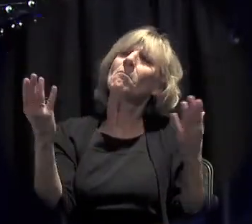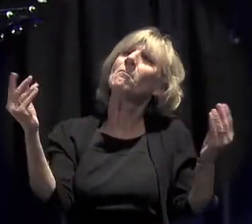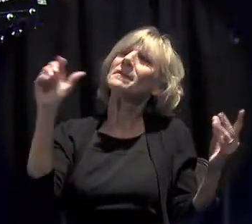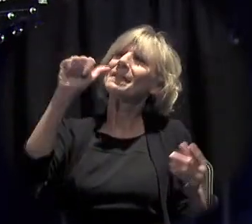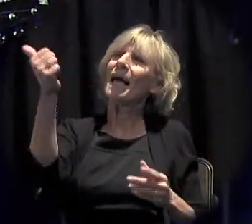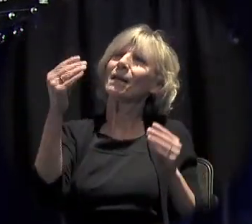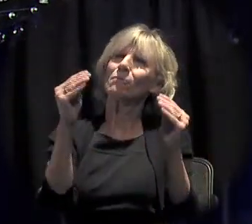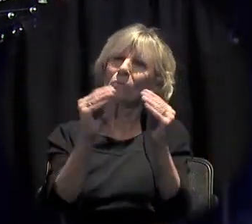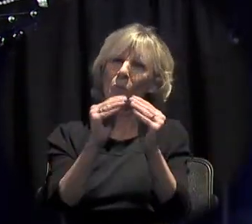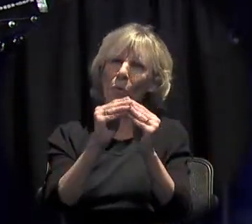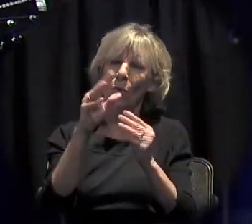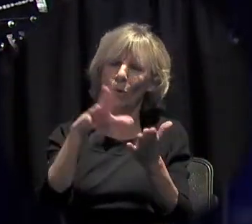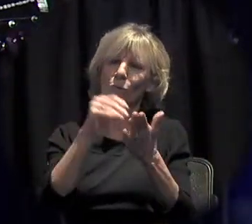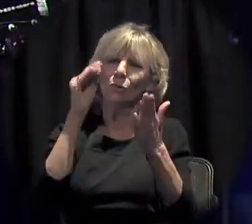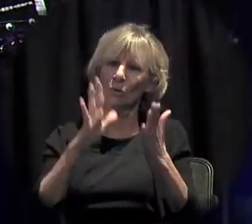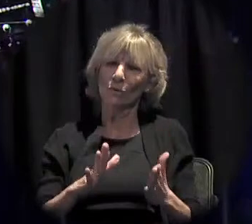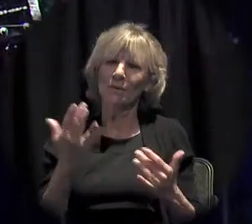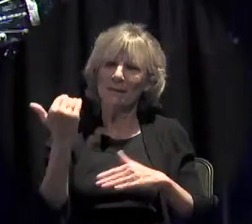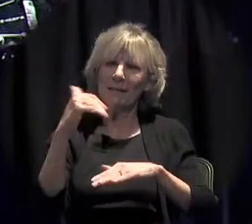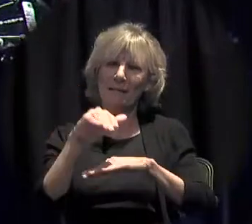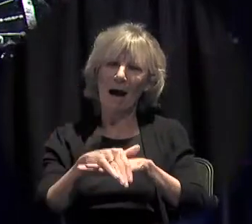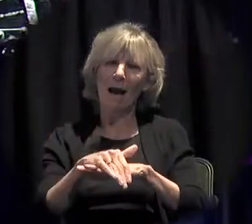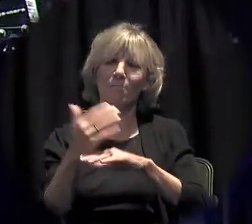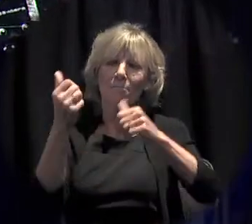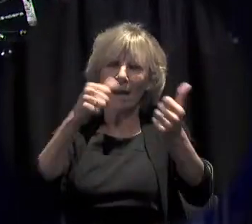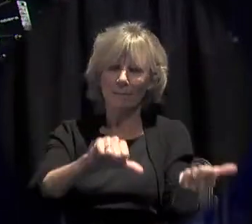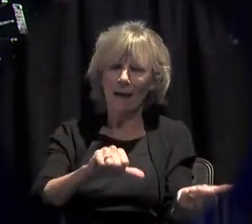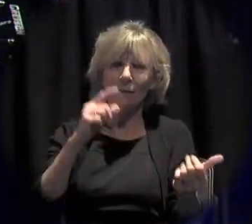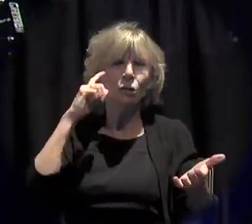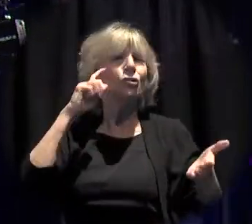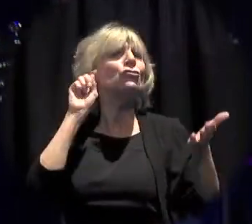more of our students. But did you notice the way